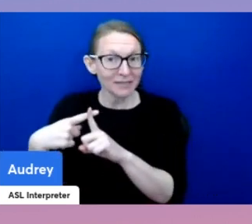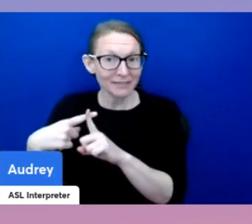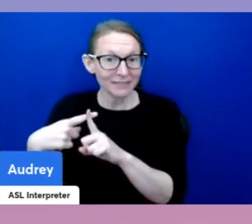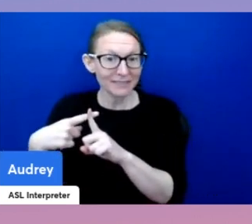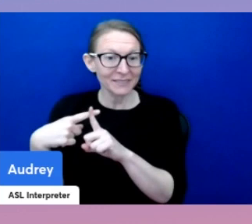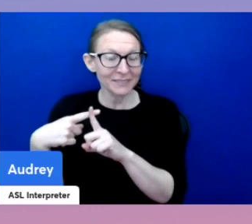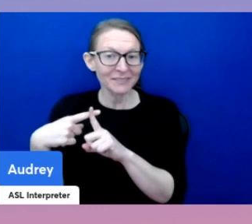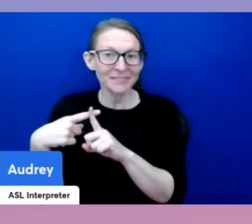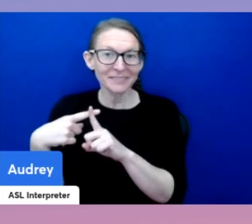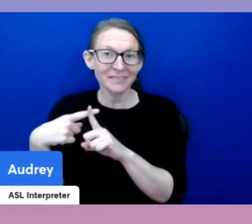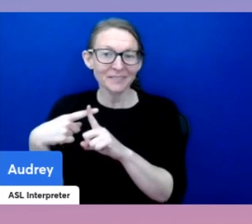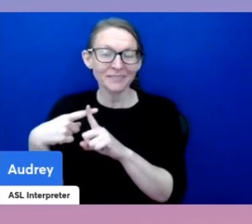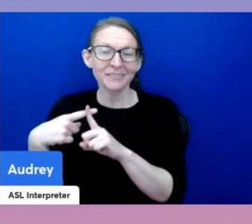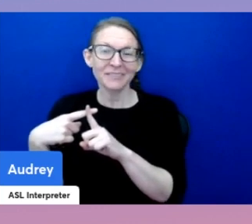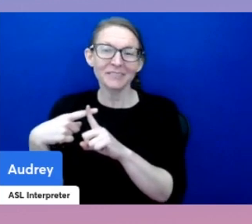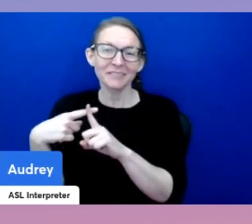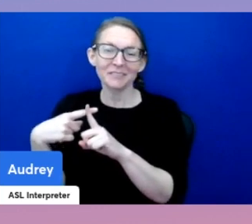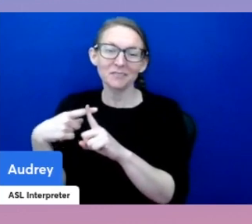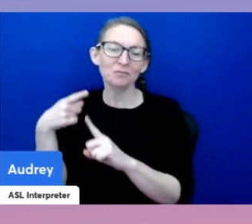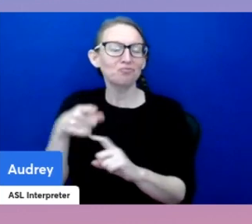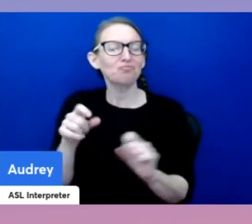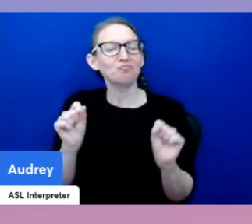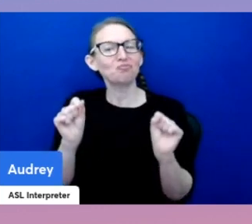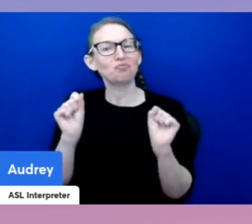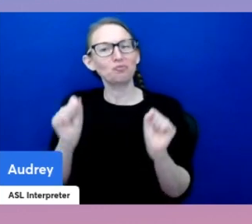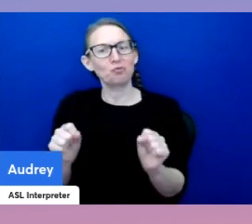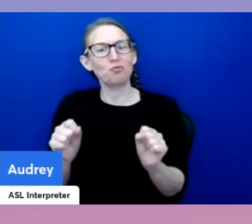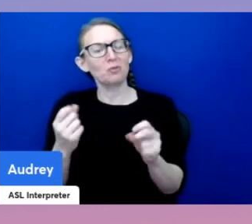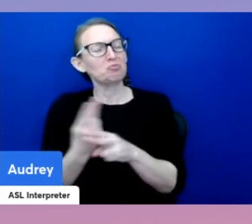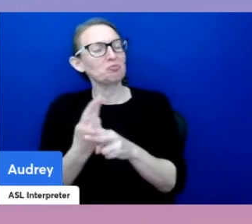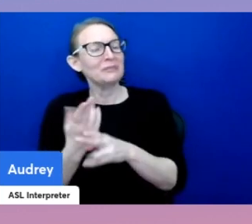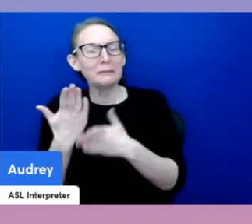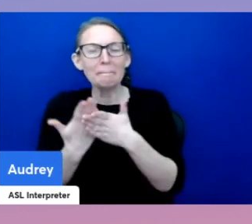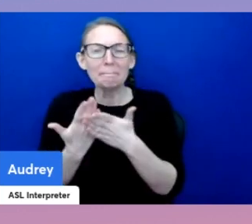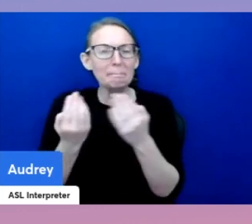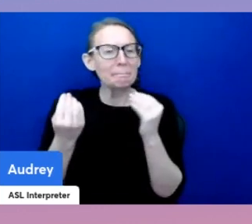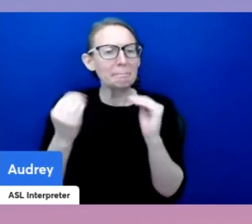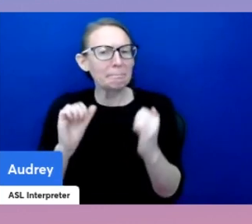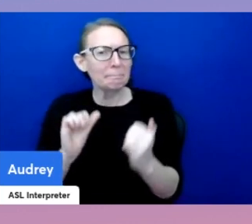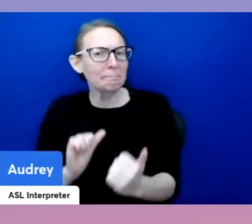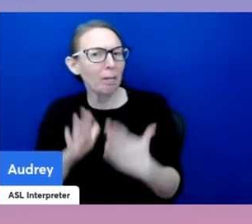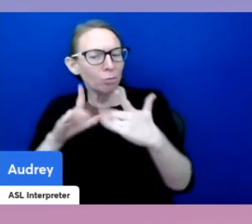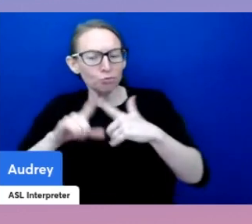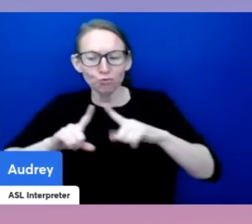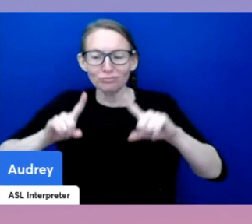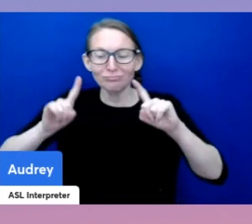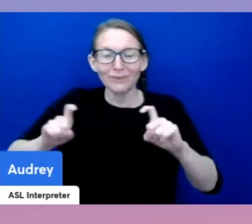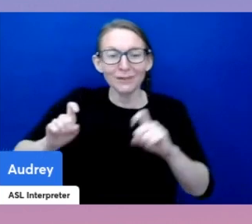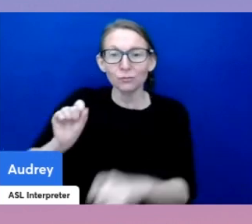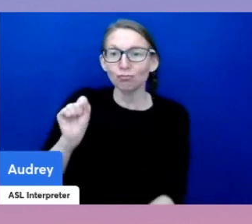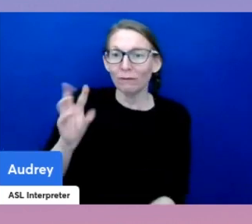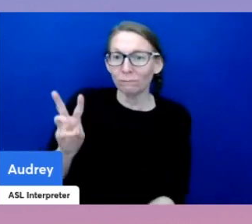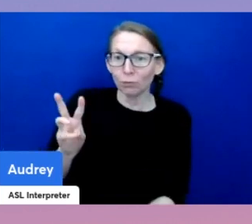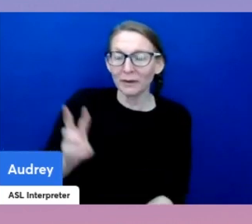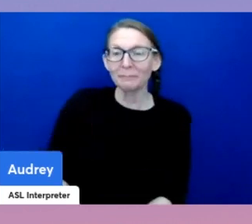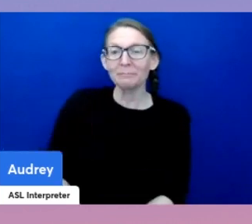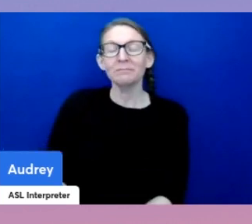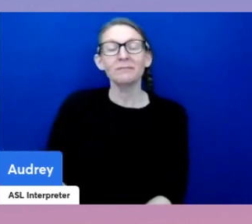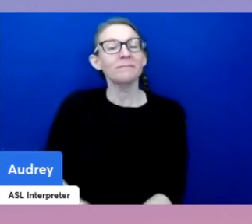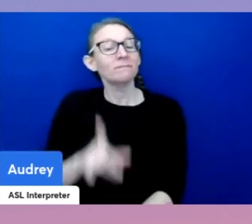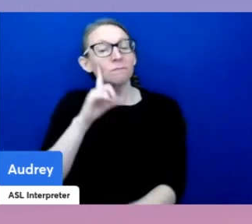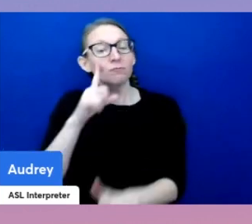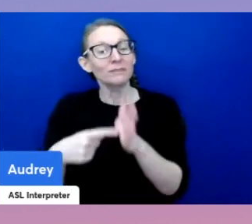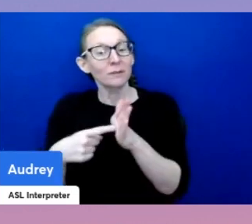can use some method to test the software. For example, you can use